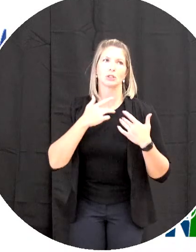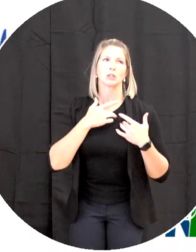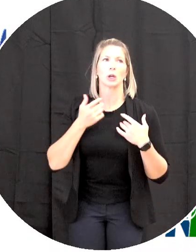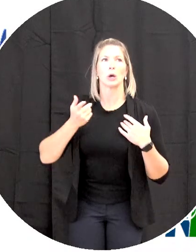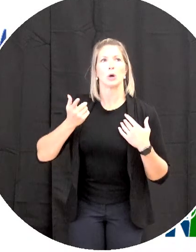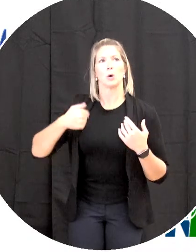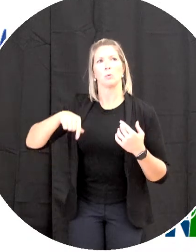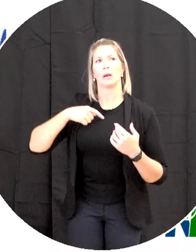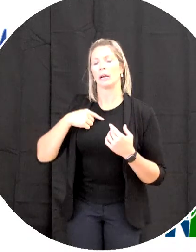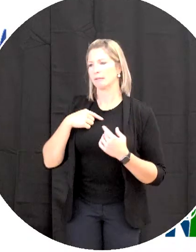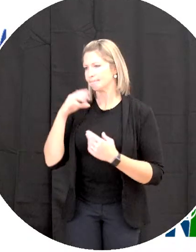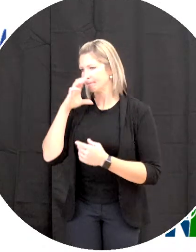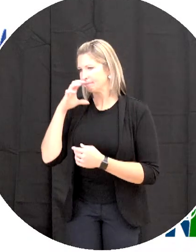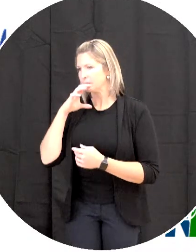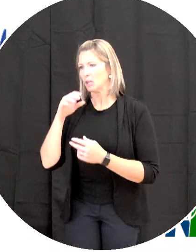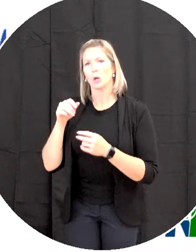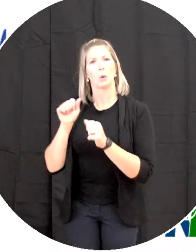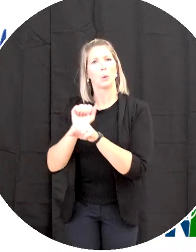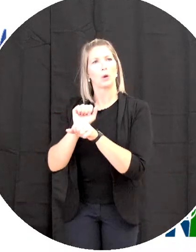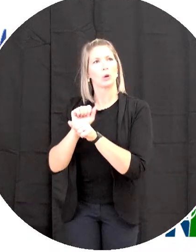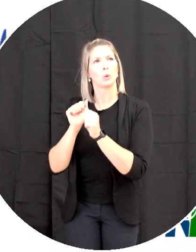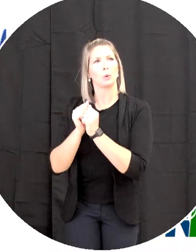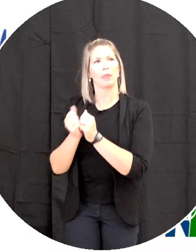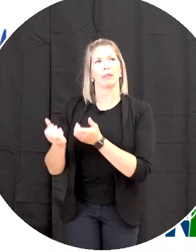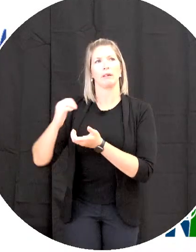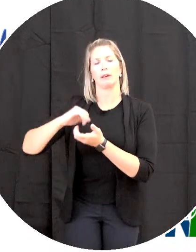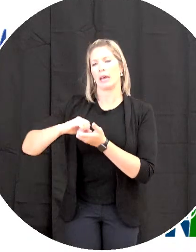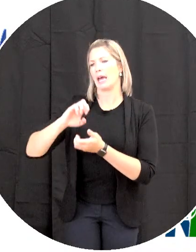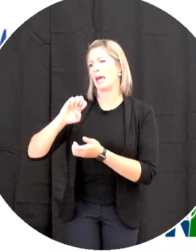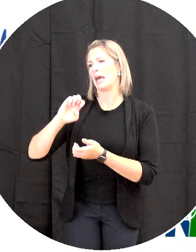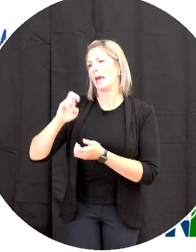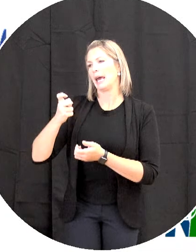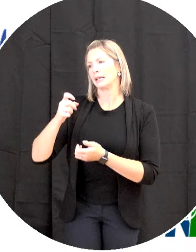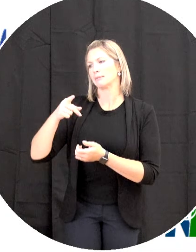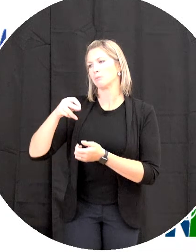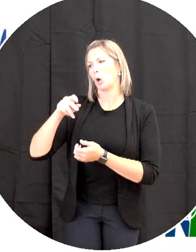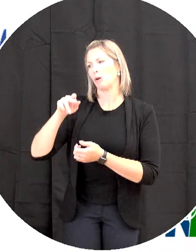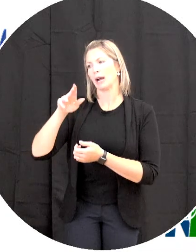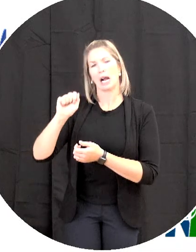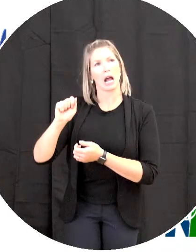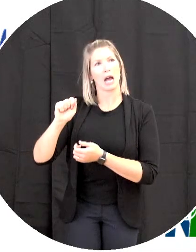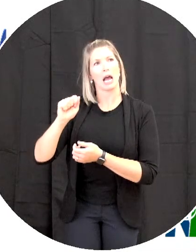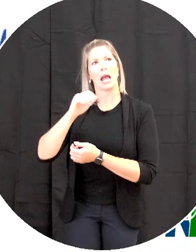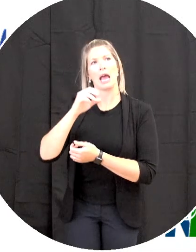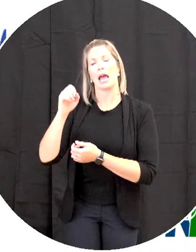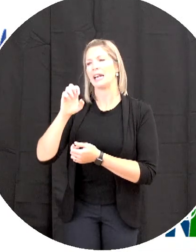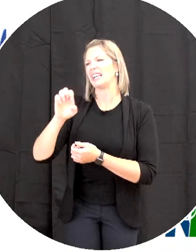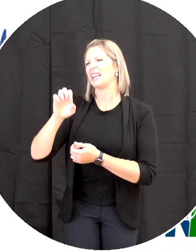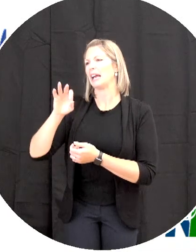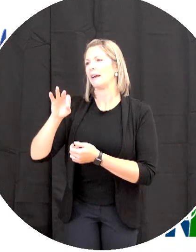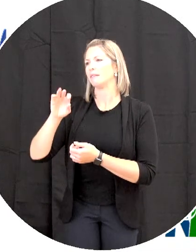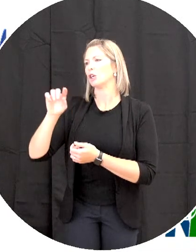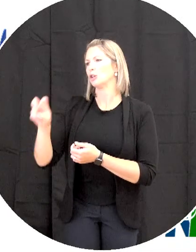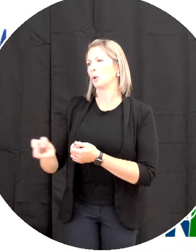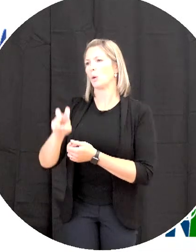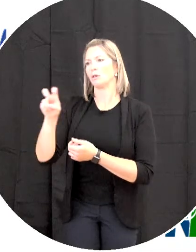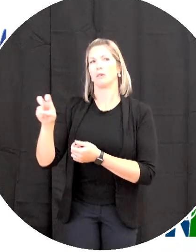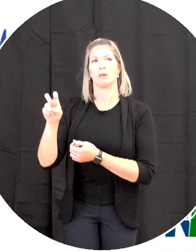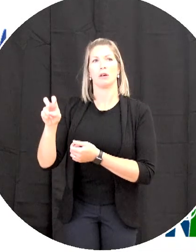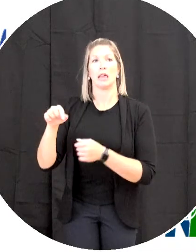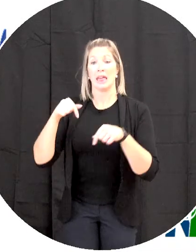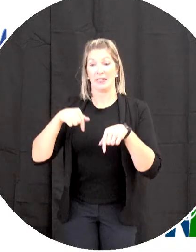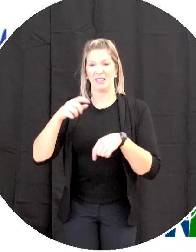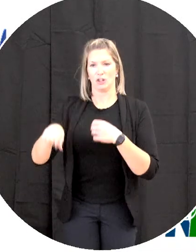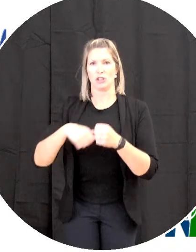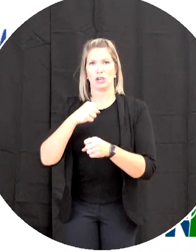Tours. These are our primary providers for travel. All of the 2020 trips have been